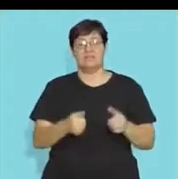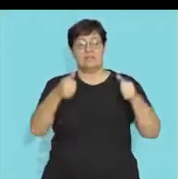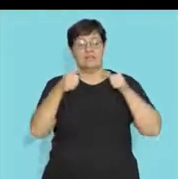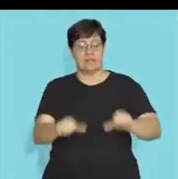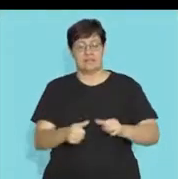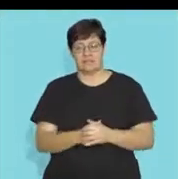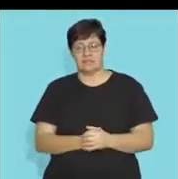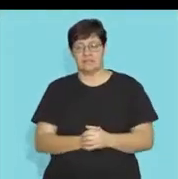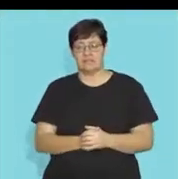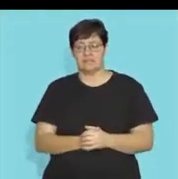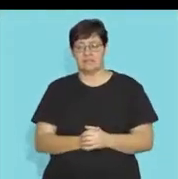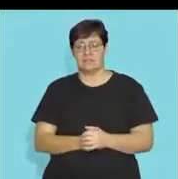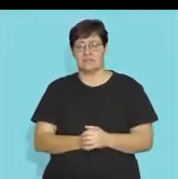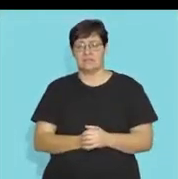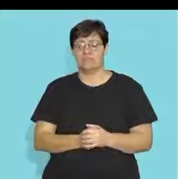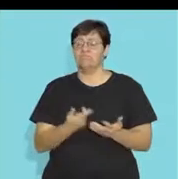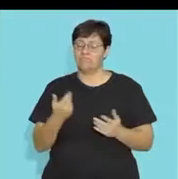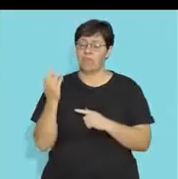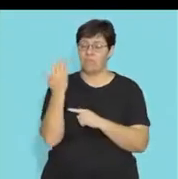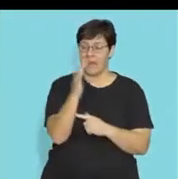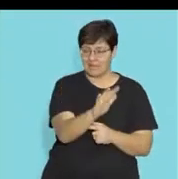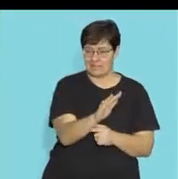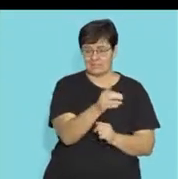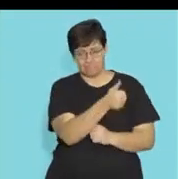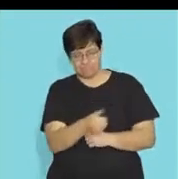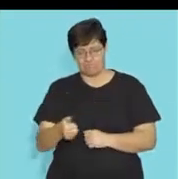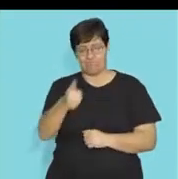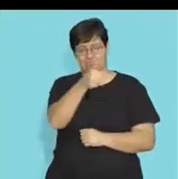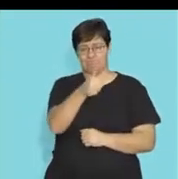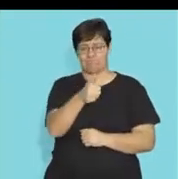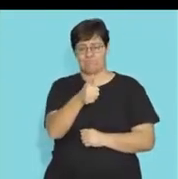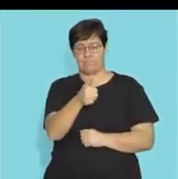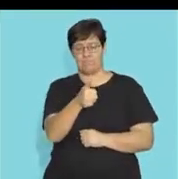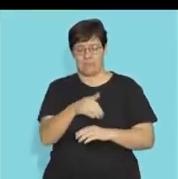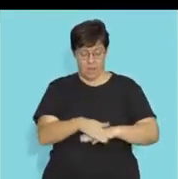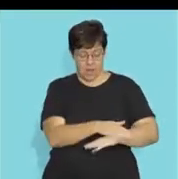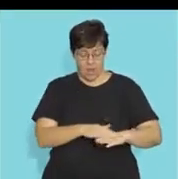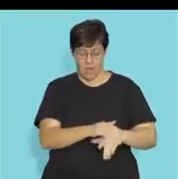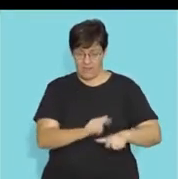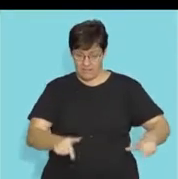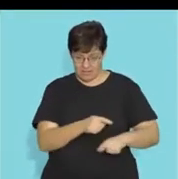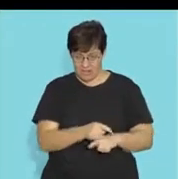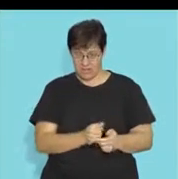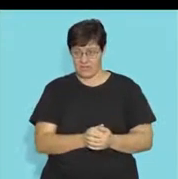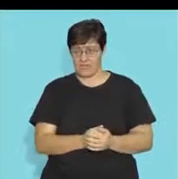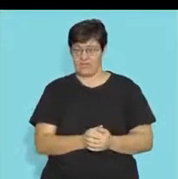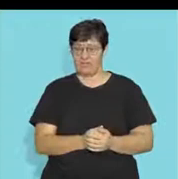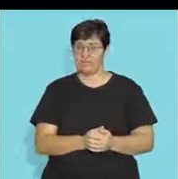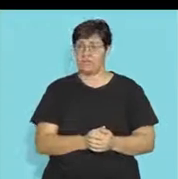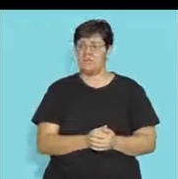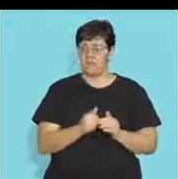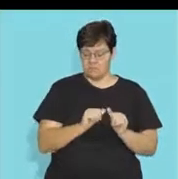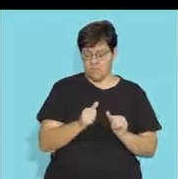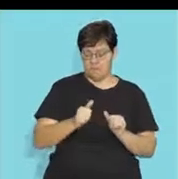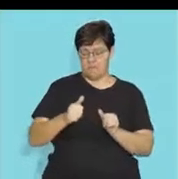The next concept is, obviously, we base this on plants being our predominant organisms that photosynthesize and produce.